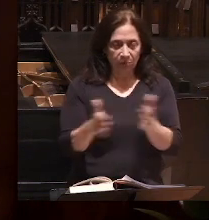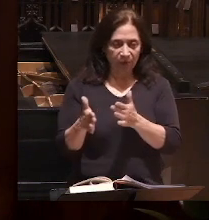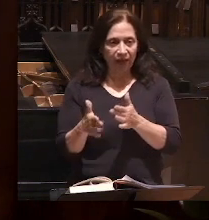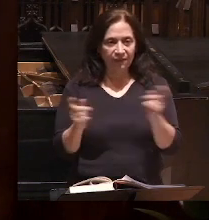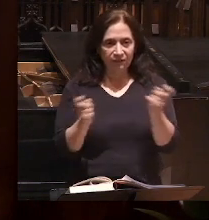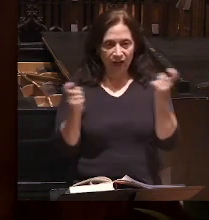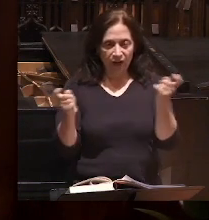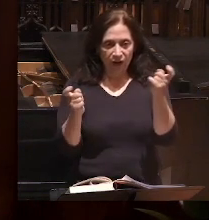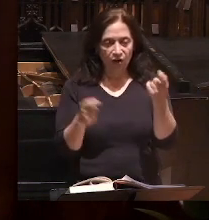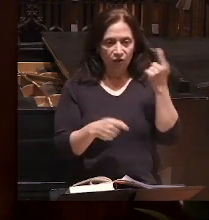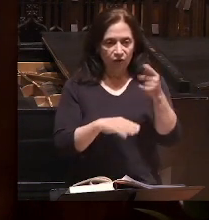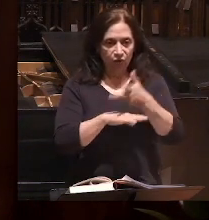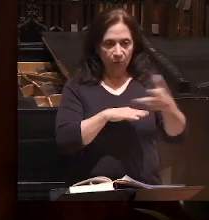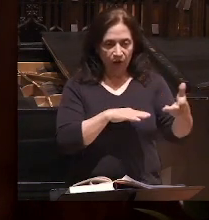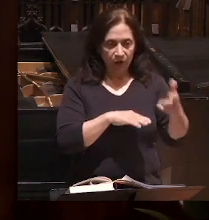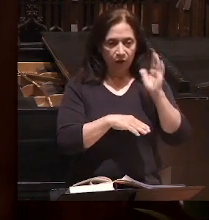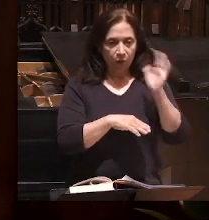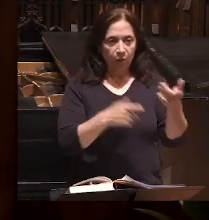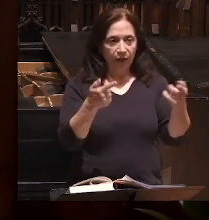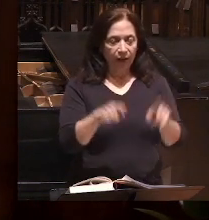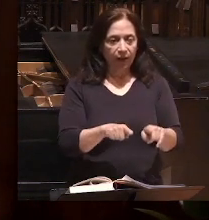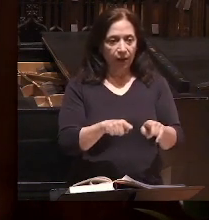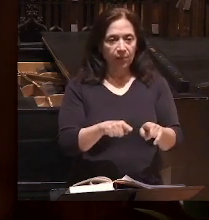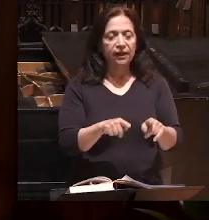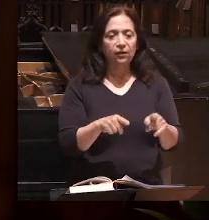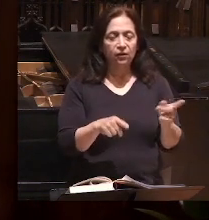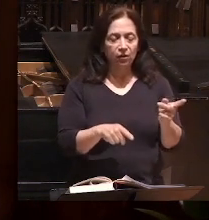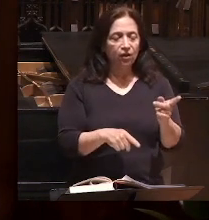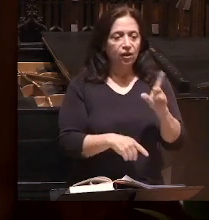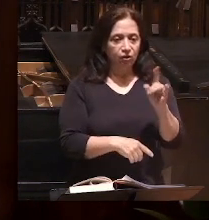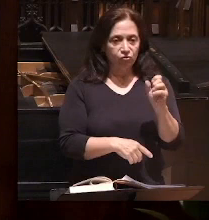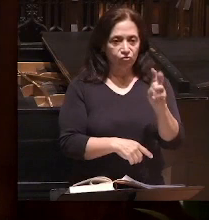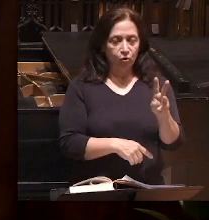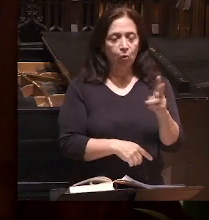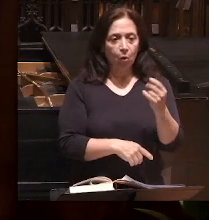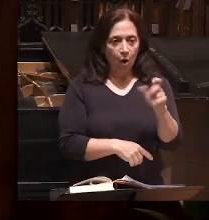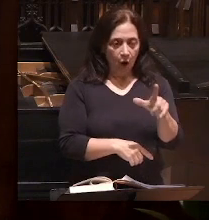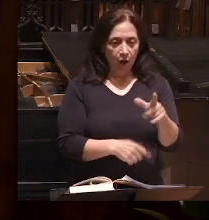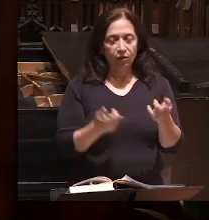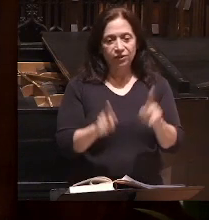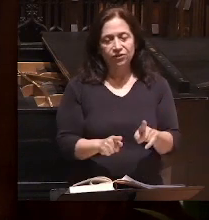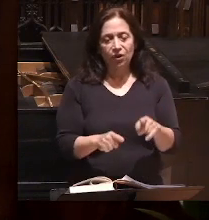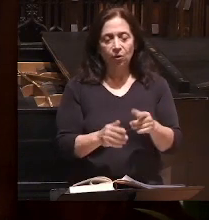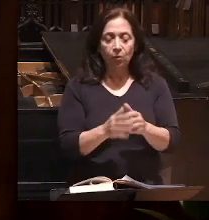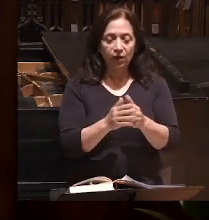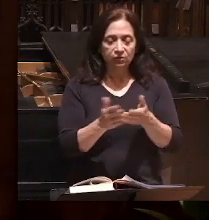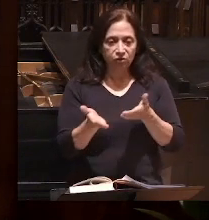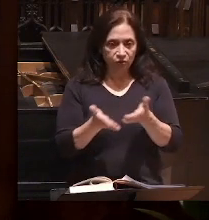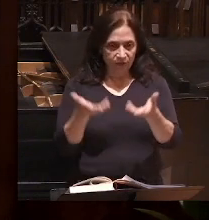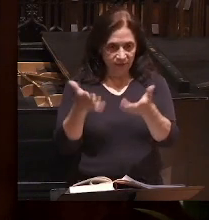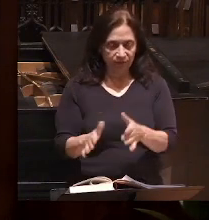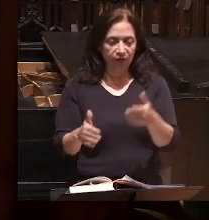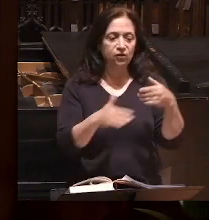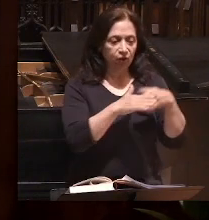for the parking lot, will be happening in Drew Hall. So we would love after the service for you to head into